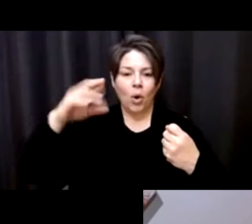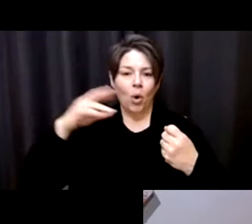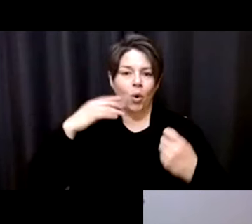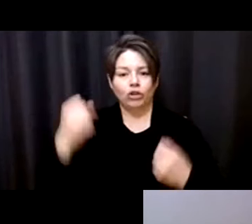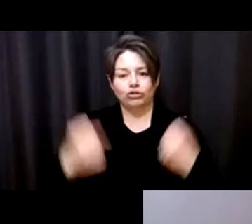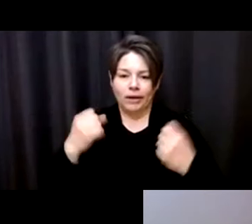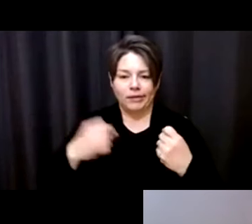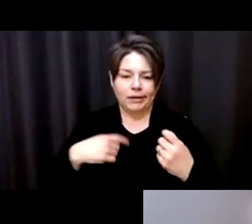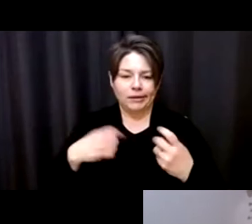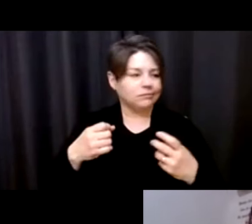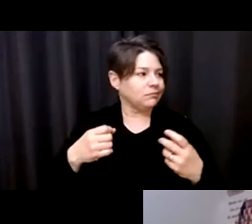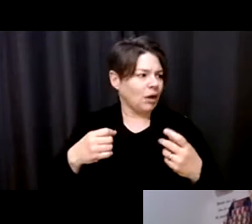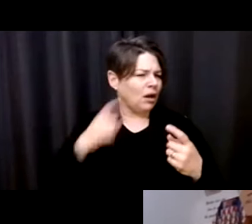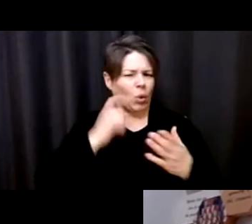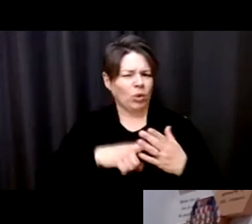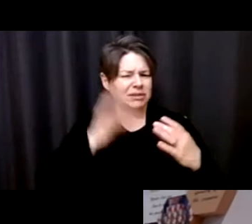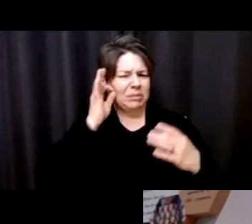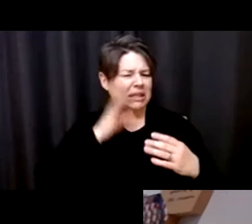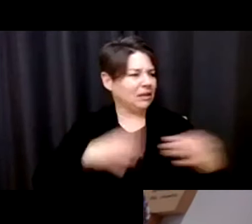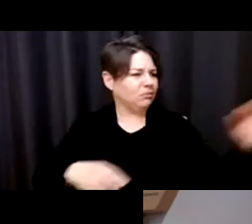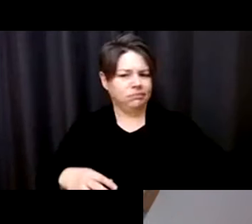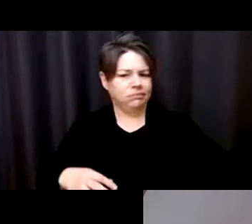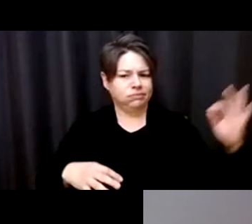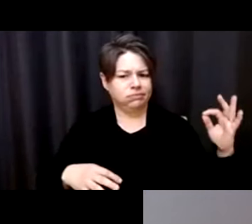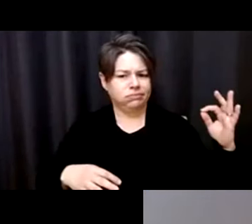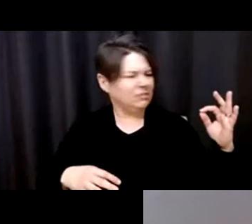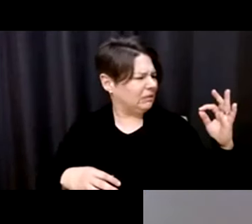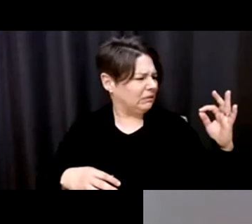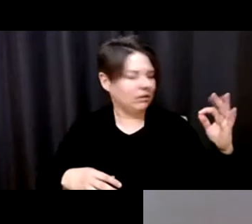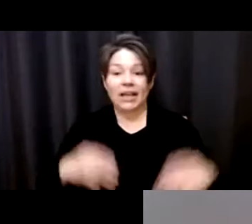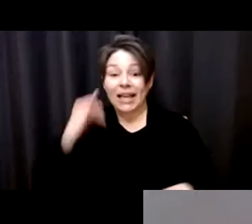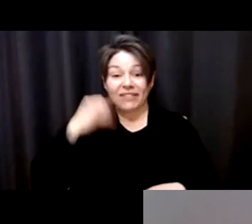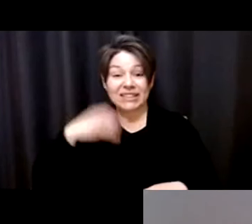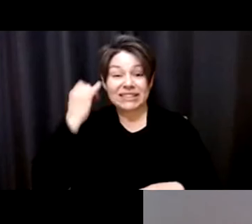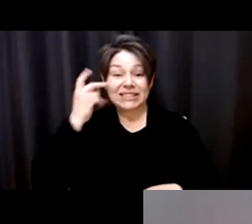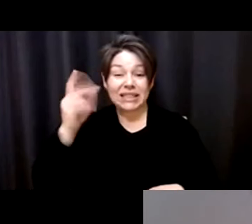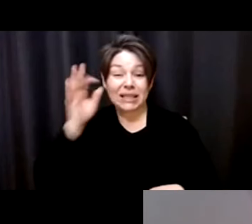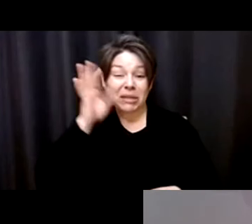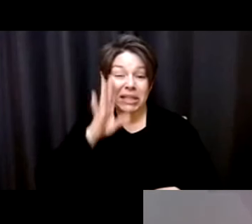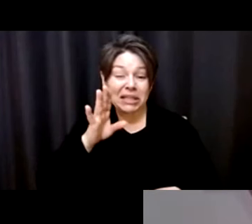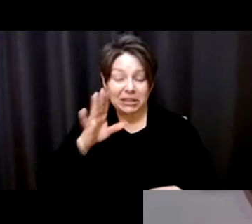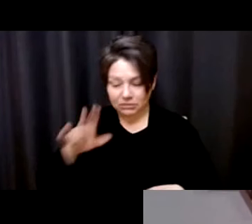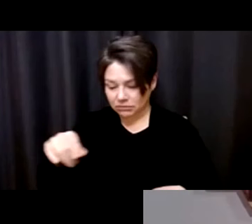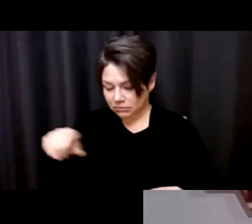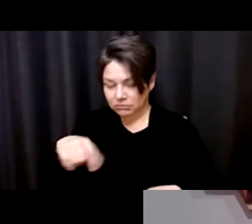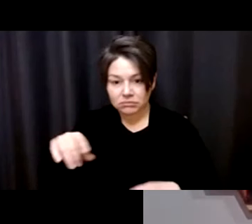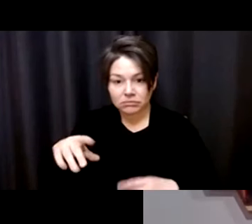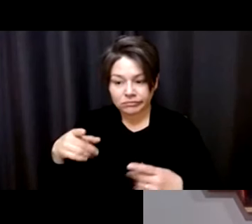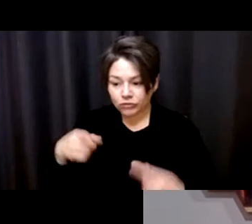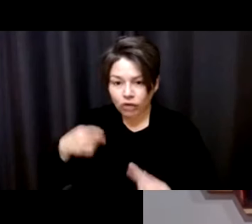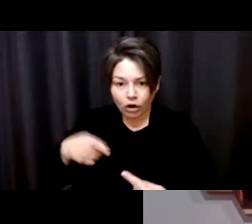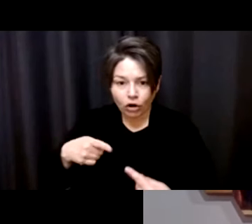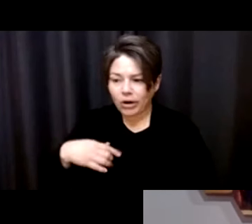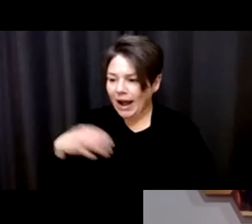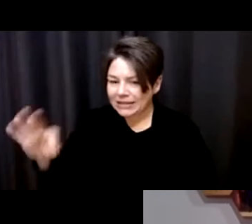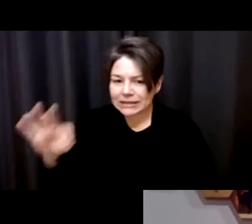car. They just appear, you know, if I see one struggling, I pick it up and put it somewhere safe. When they're flying around